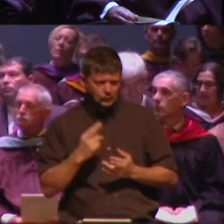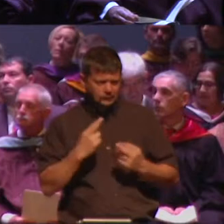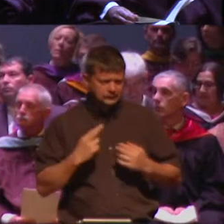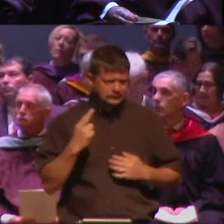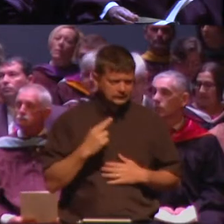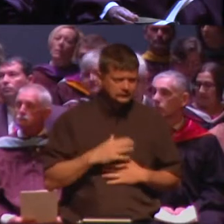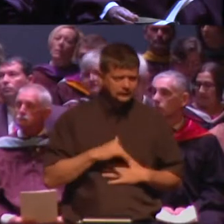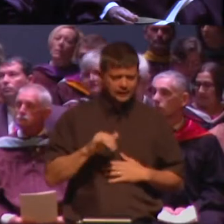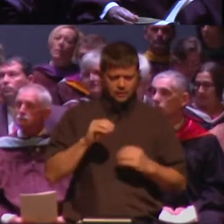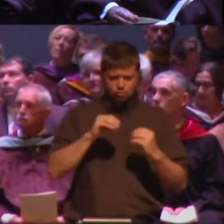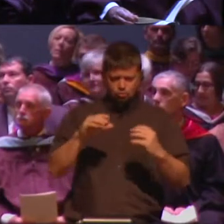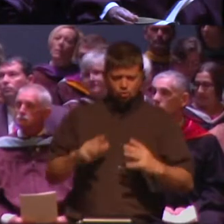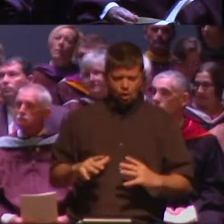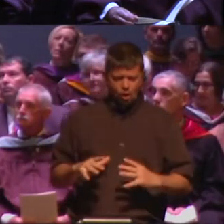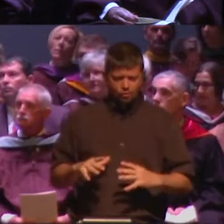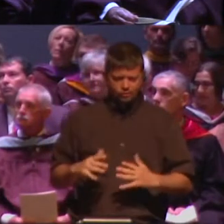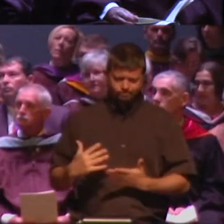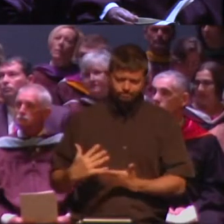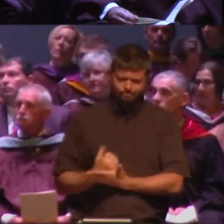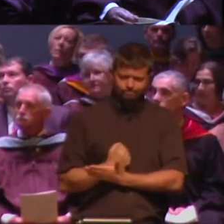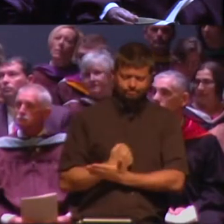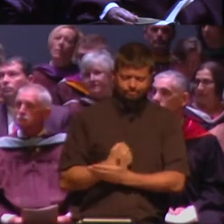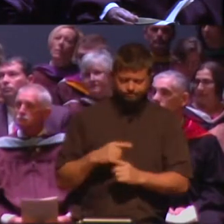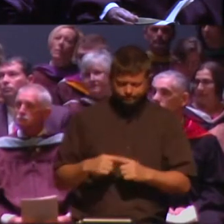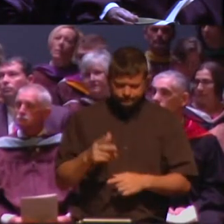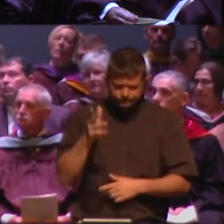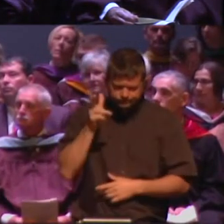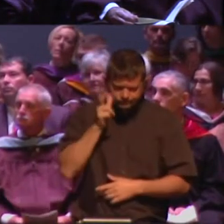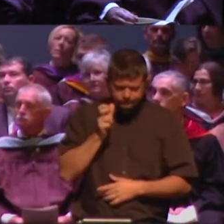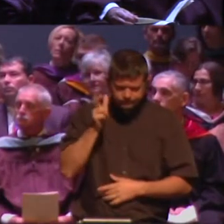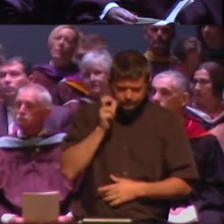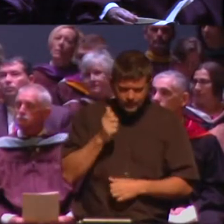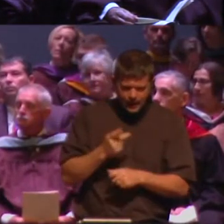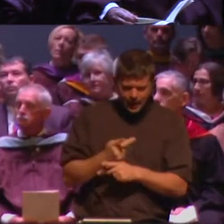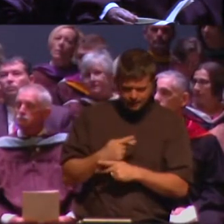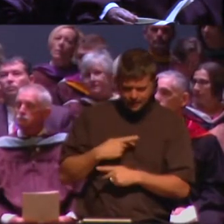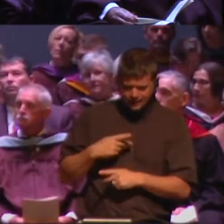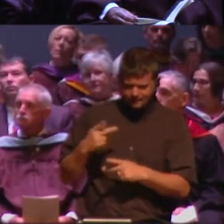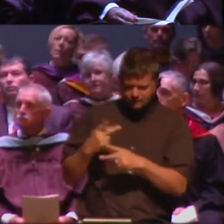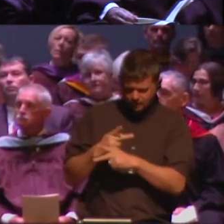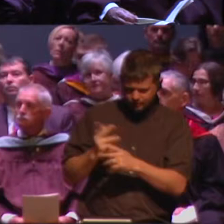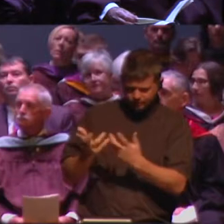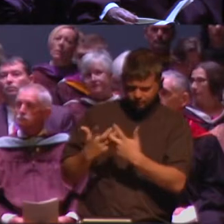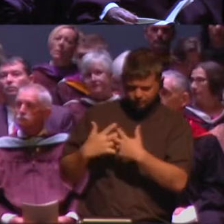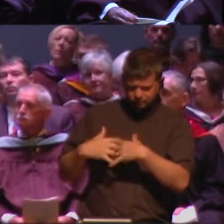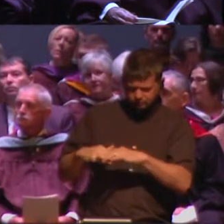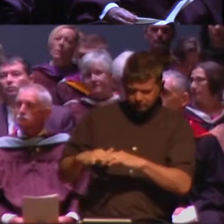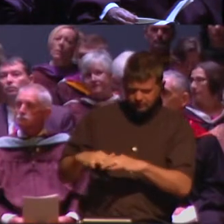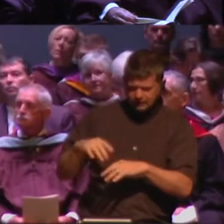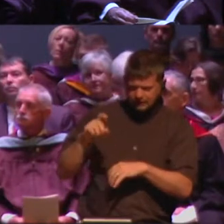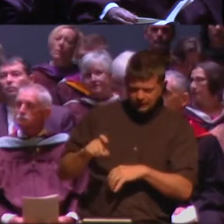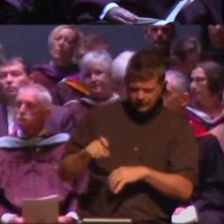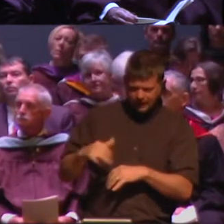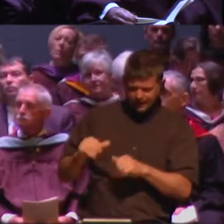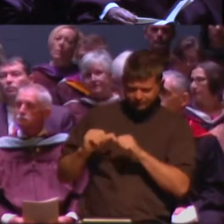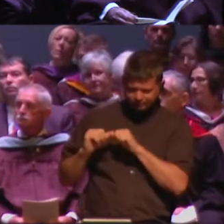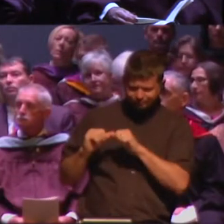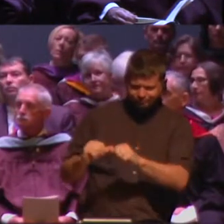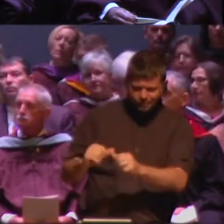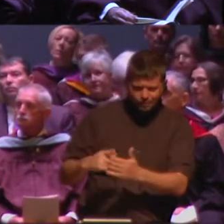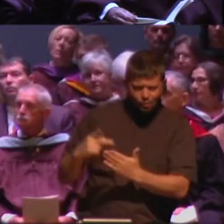This instructor took the time to listen and helped me figure out a way to take care of the needs and still stay in the